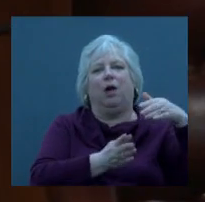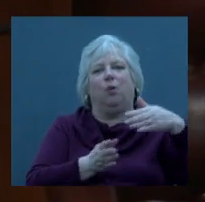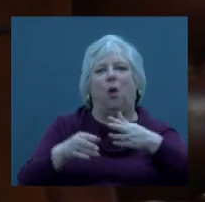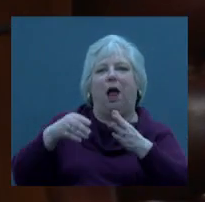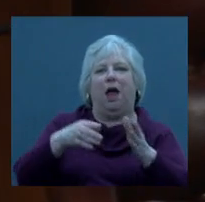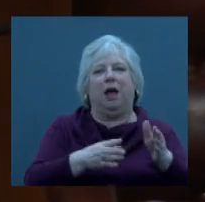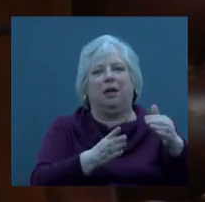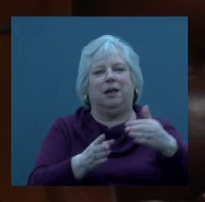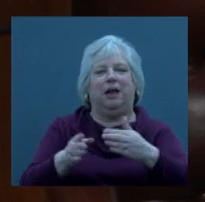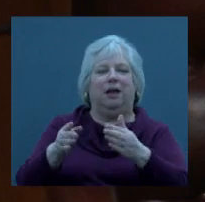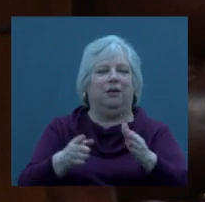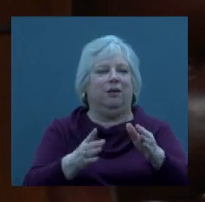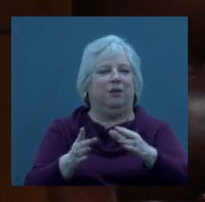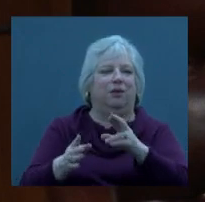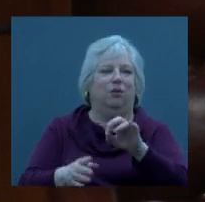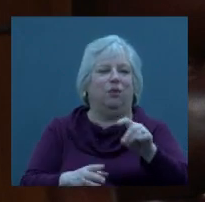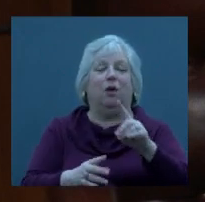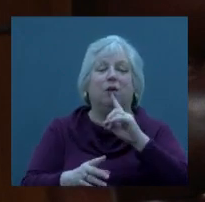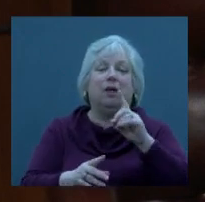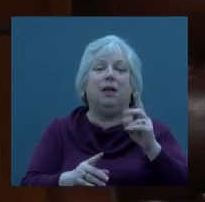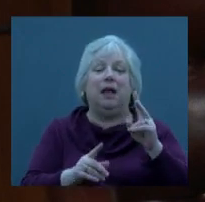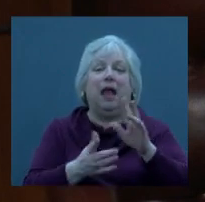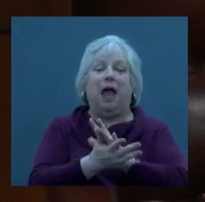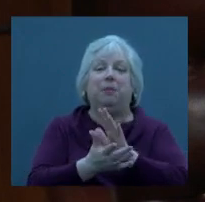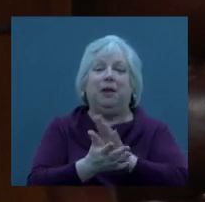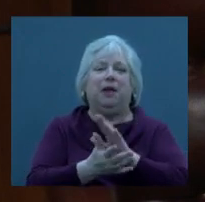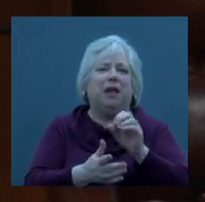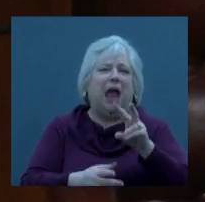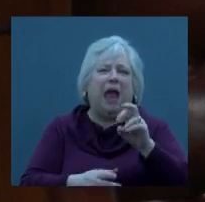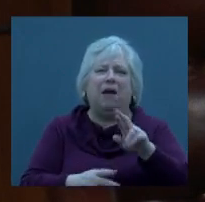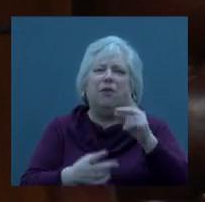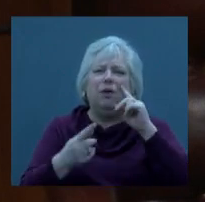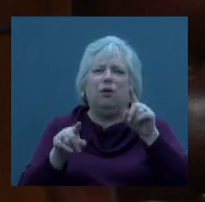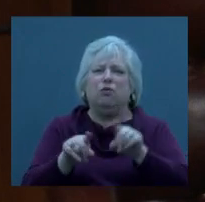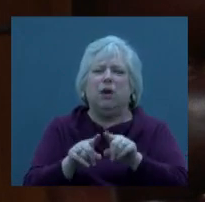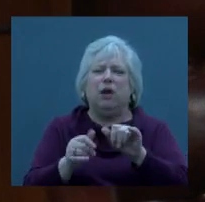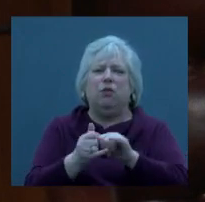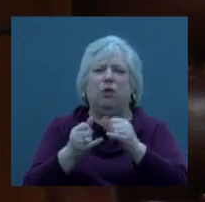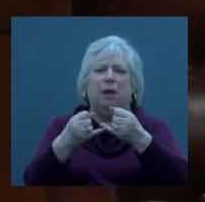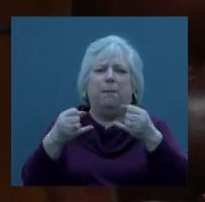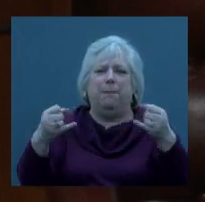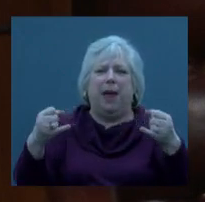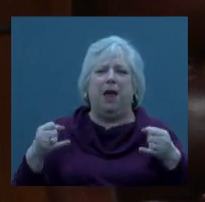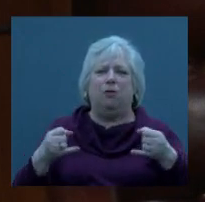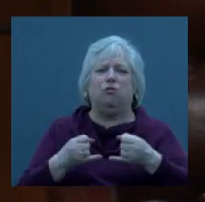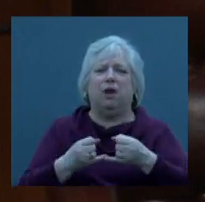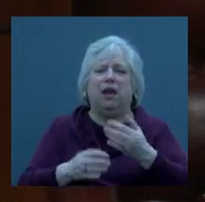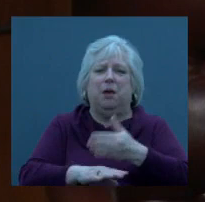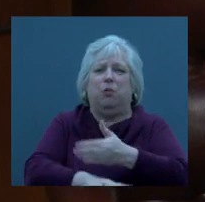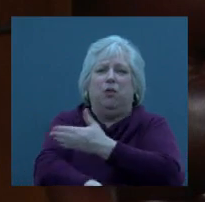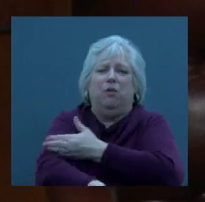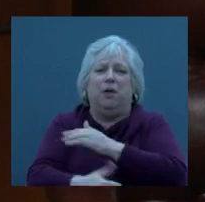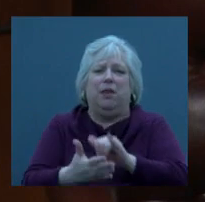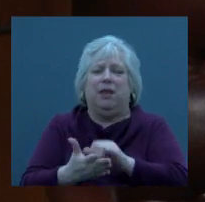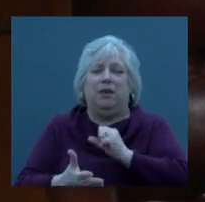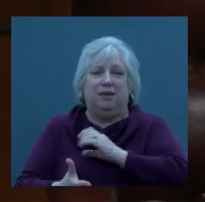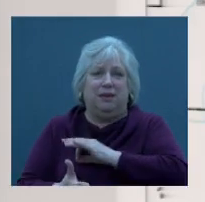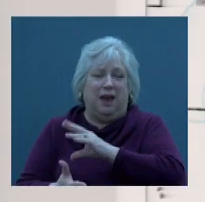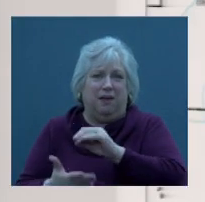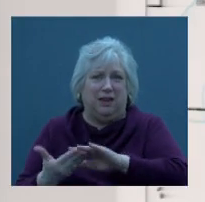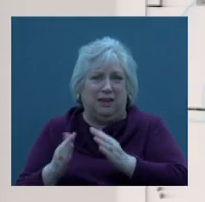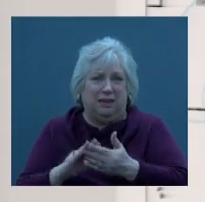out, did the applicant ever agree to the boundary improvements that the staff and city had